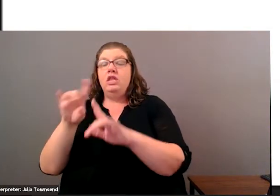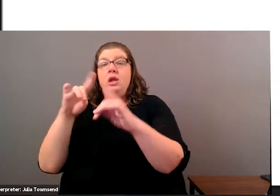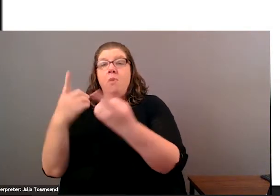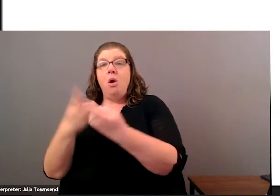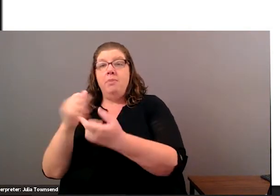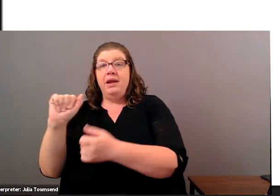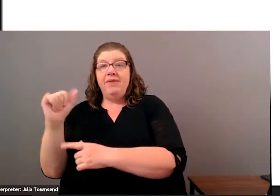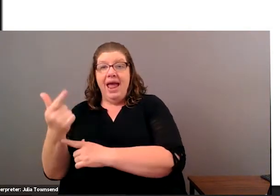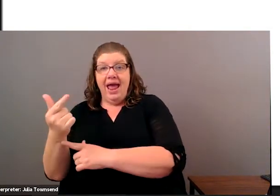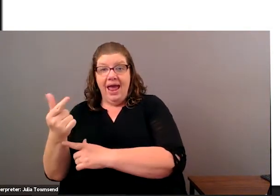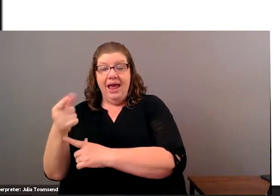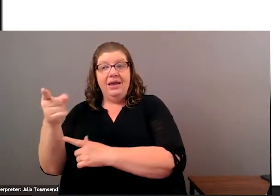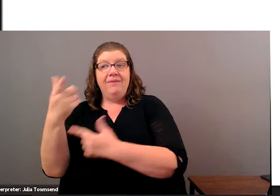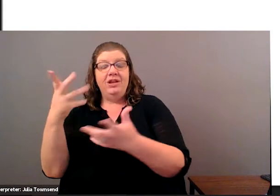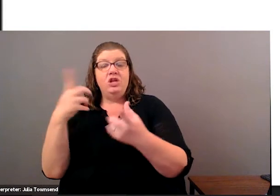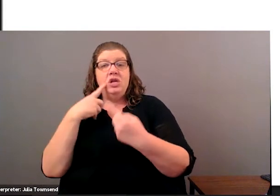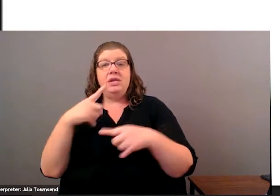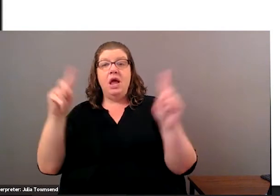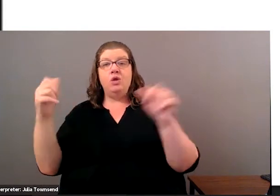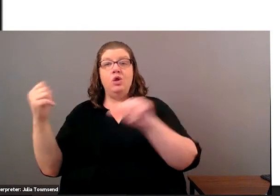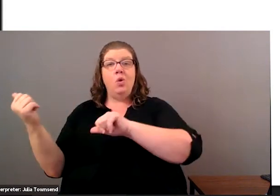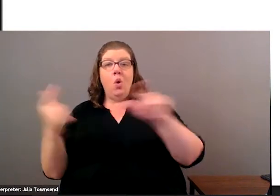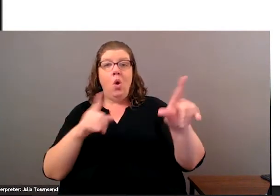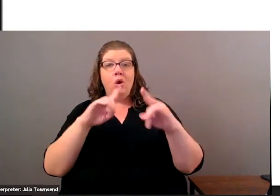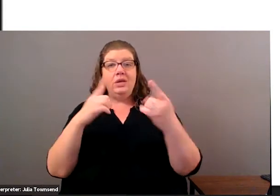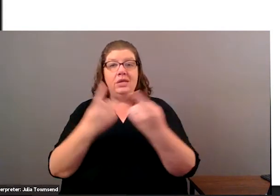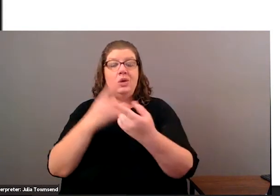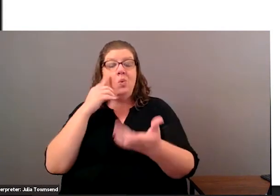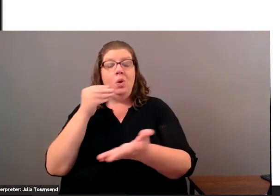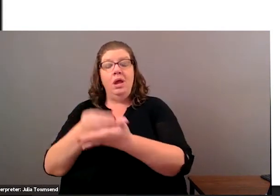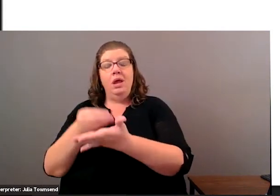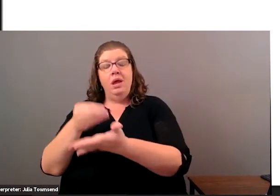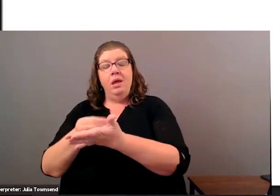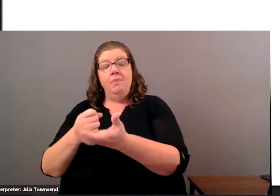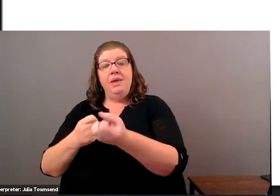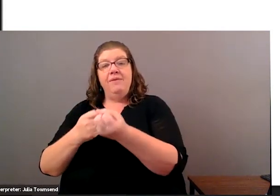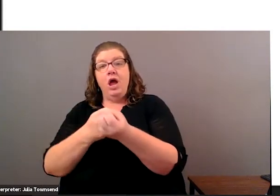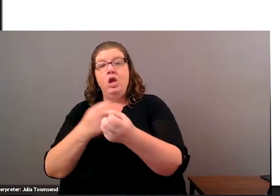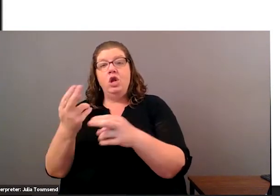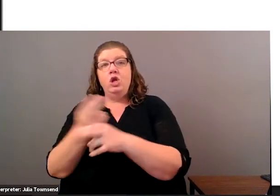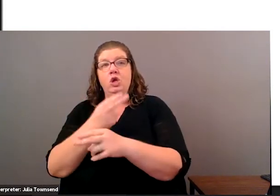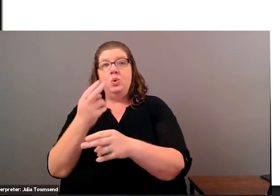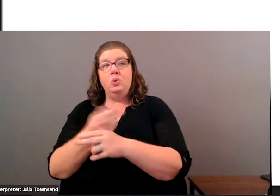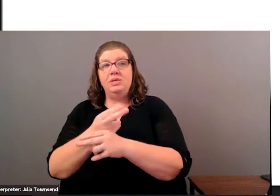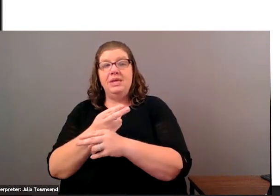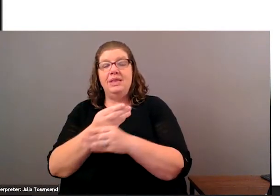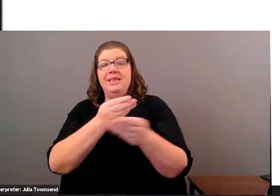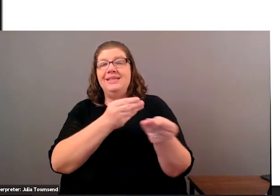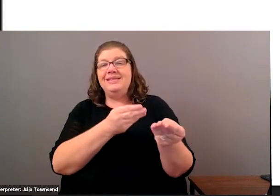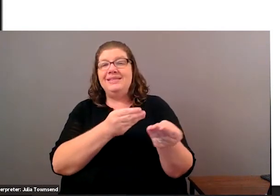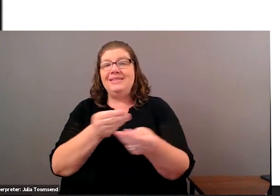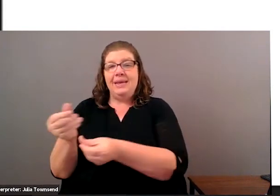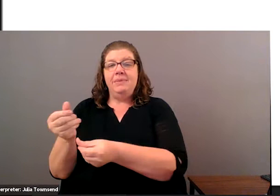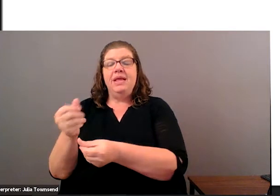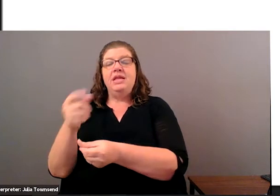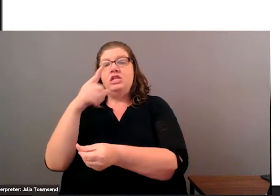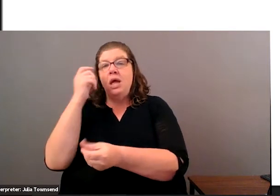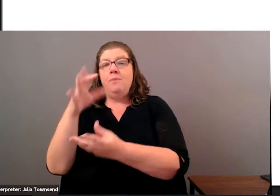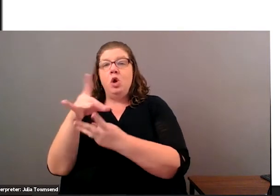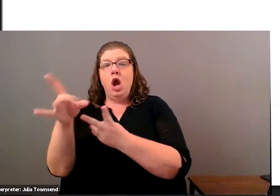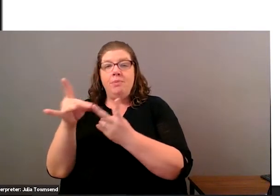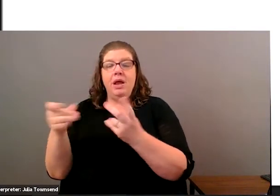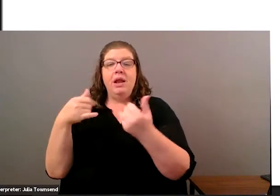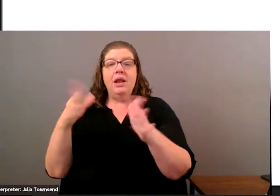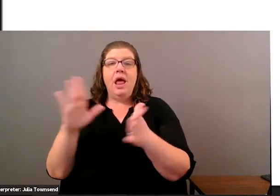Ag has announced that all districts will be funded using the seamless summer option, which allows all students this year